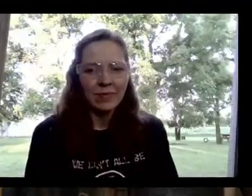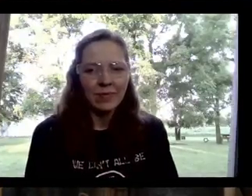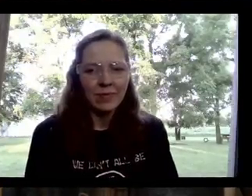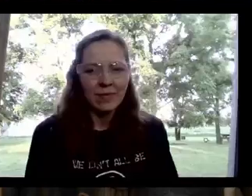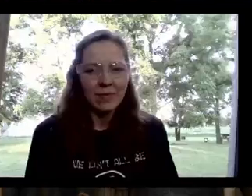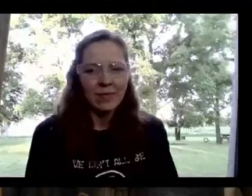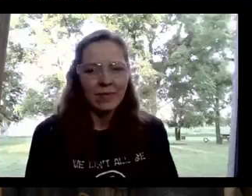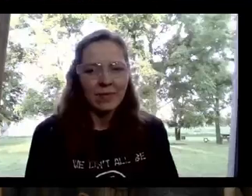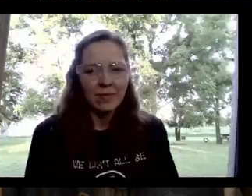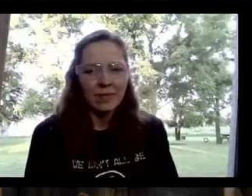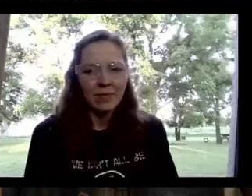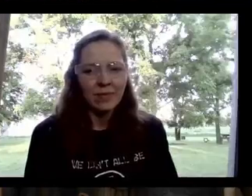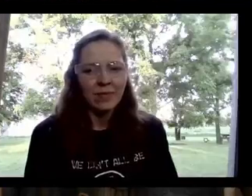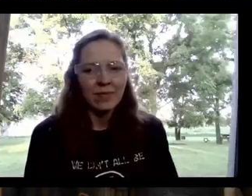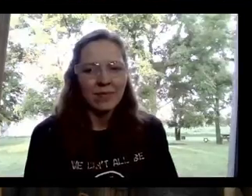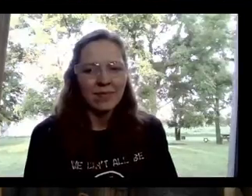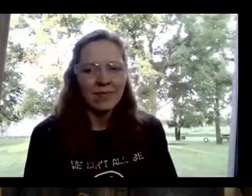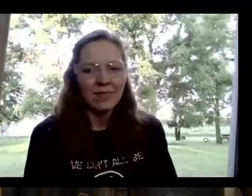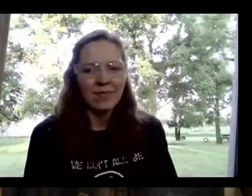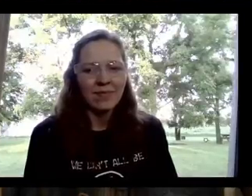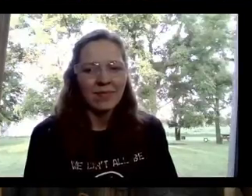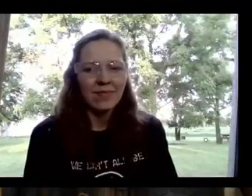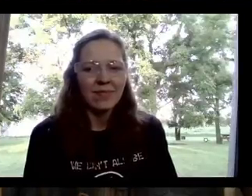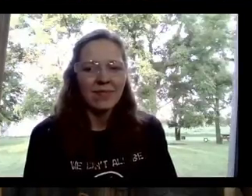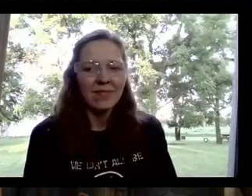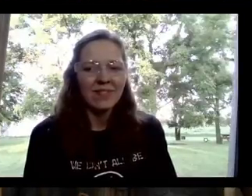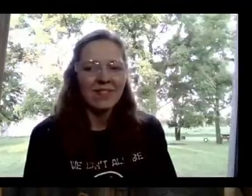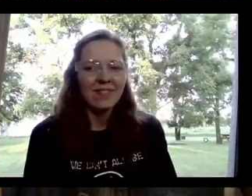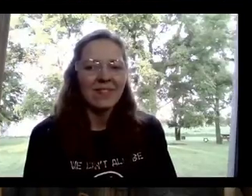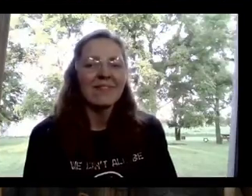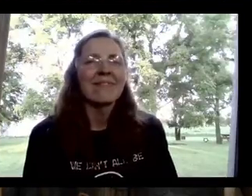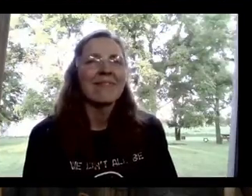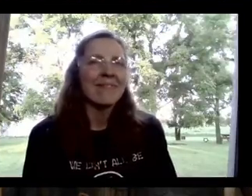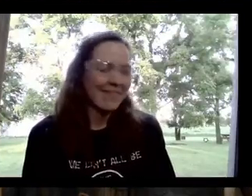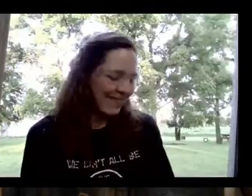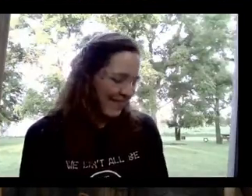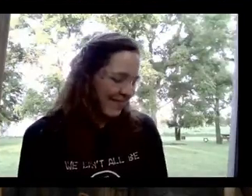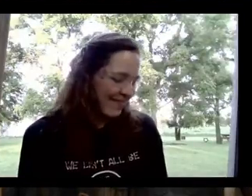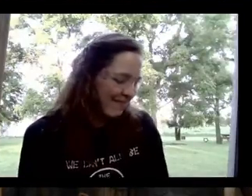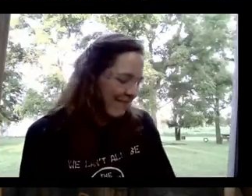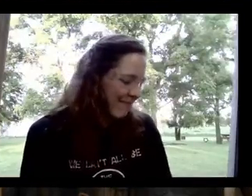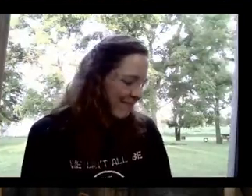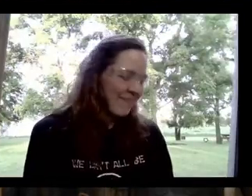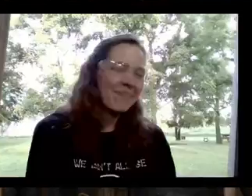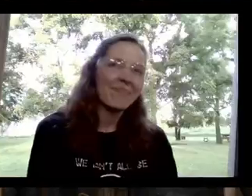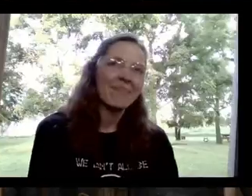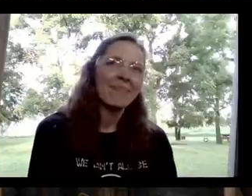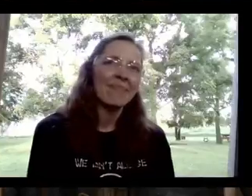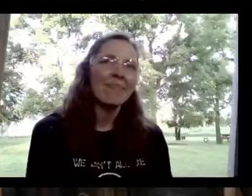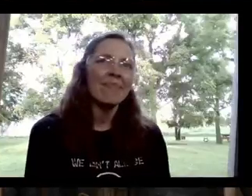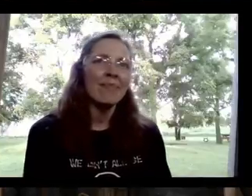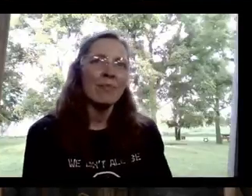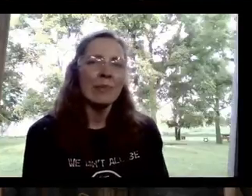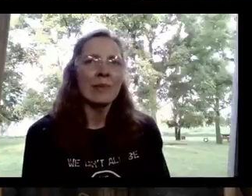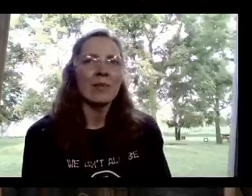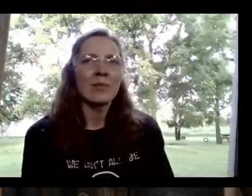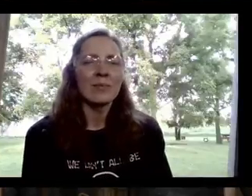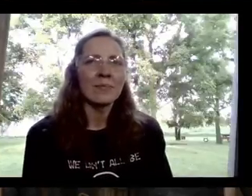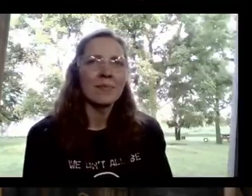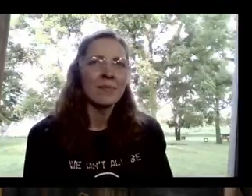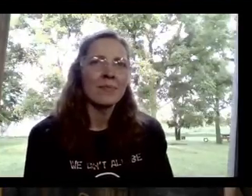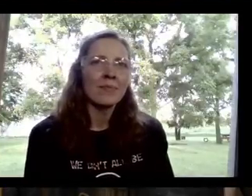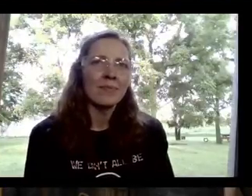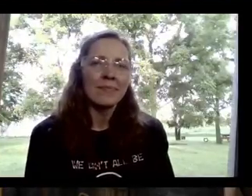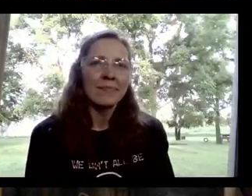it's like a little bit of stardom or something, you know. It's weird. It's really weird. Mm-hmm. You know, I went from a little